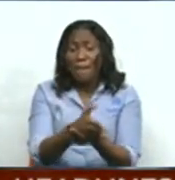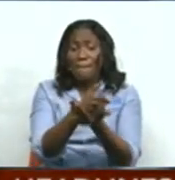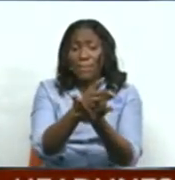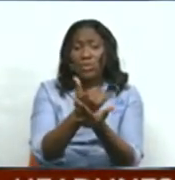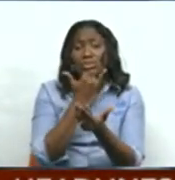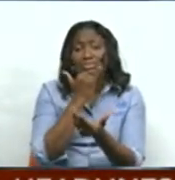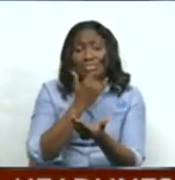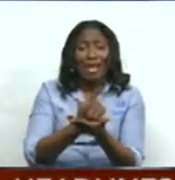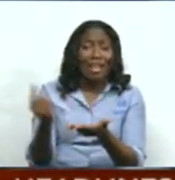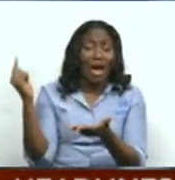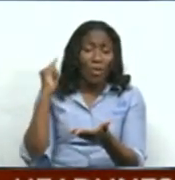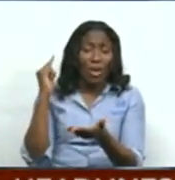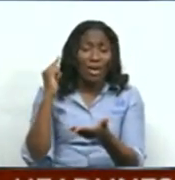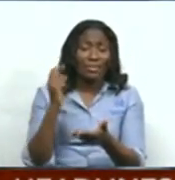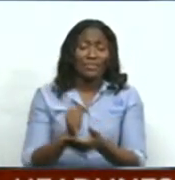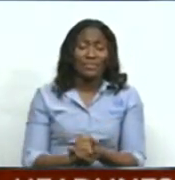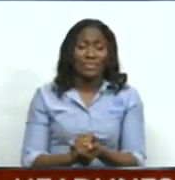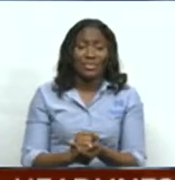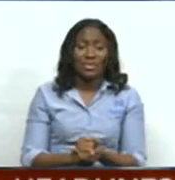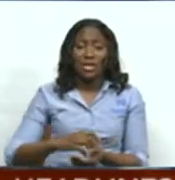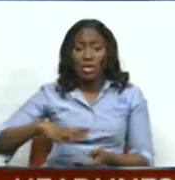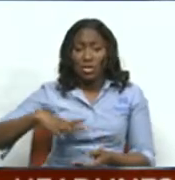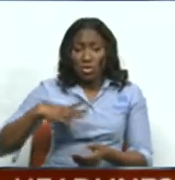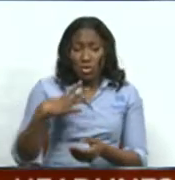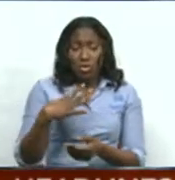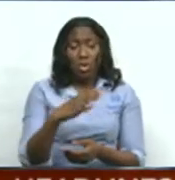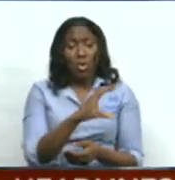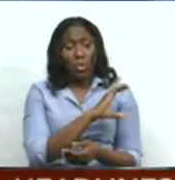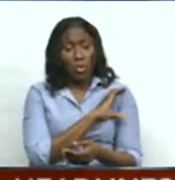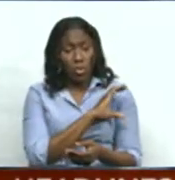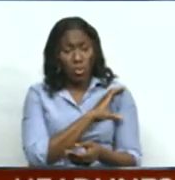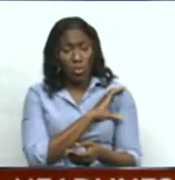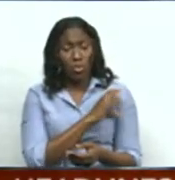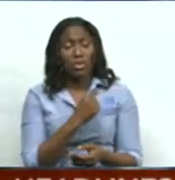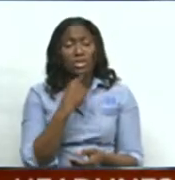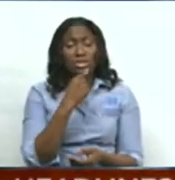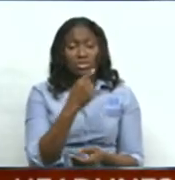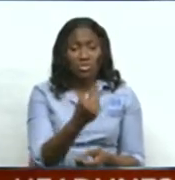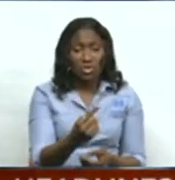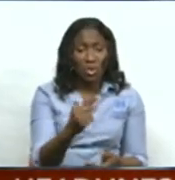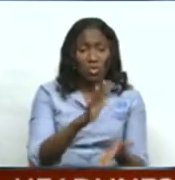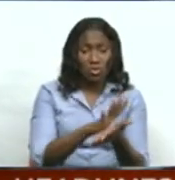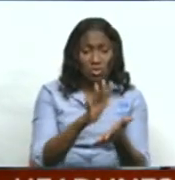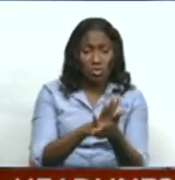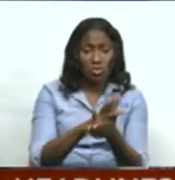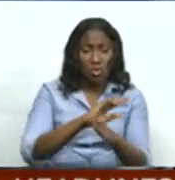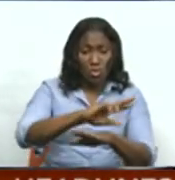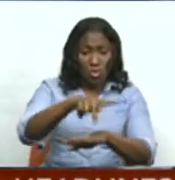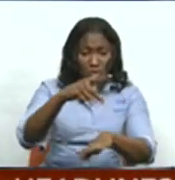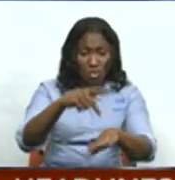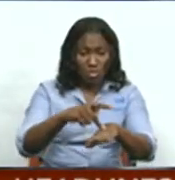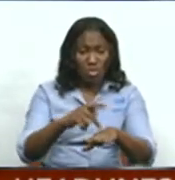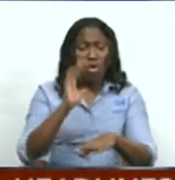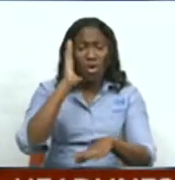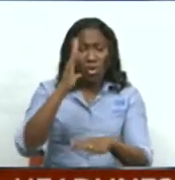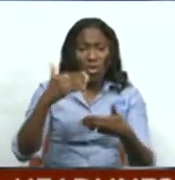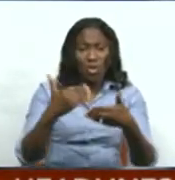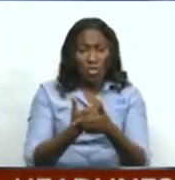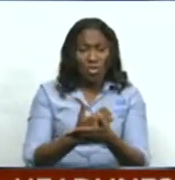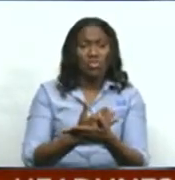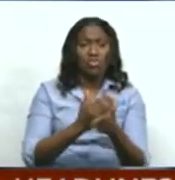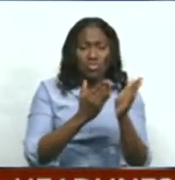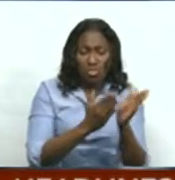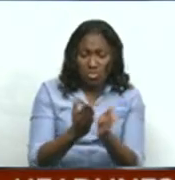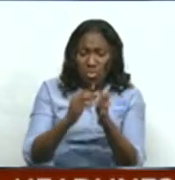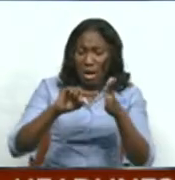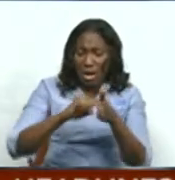bullet last week. Senior Superintendent Harry Prasad Ramnarayan told the school officials that some of these measures would be implemented from today.